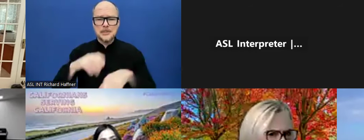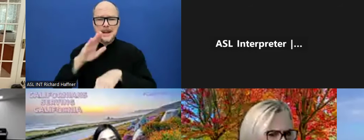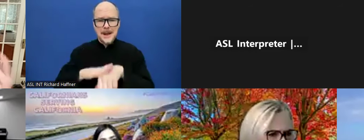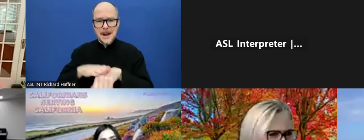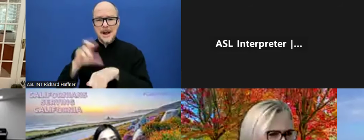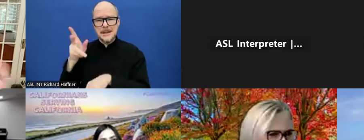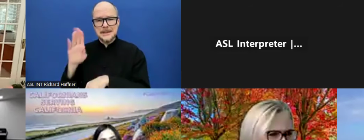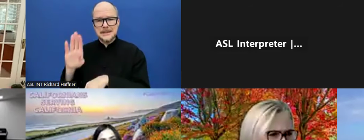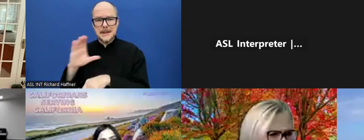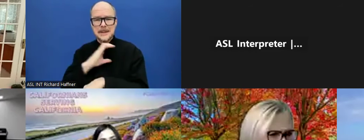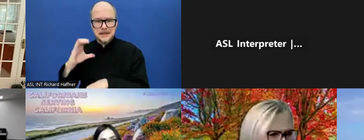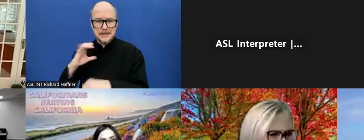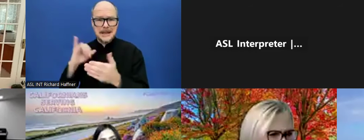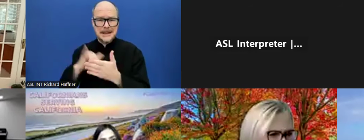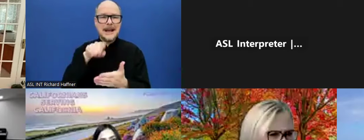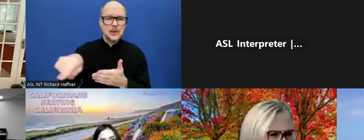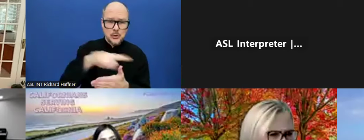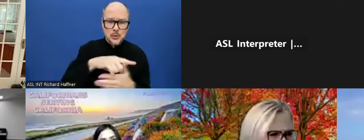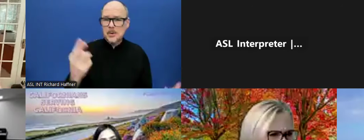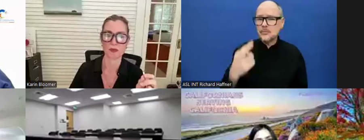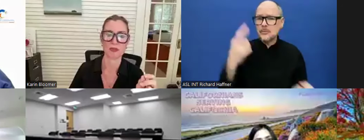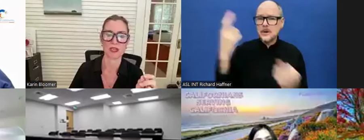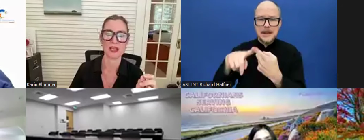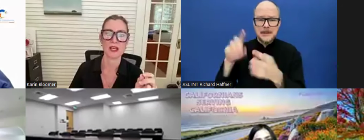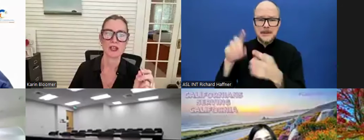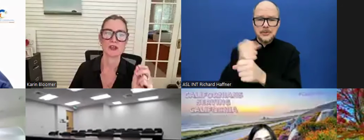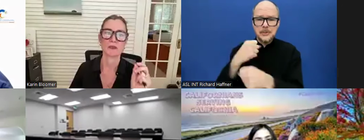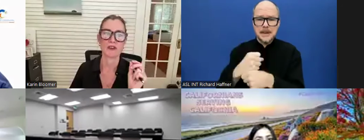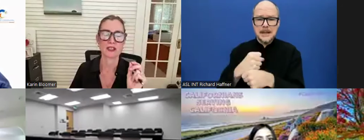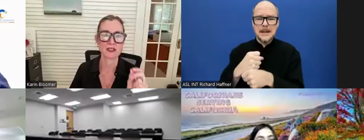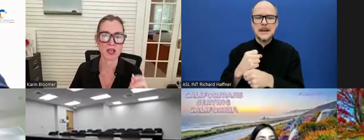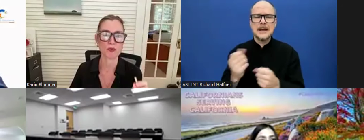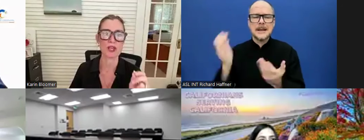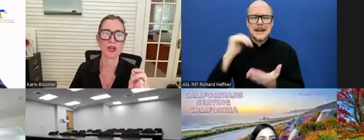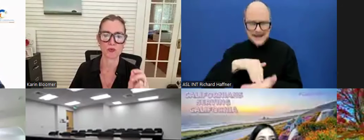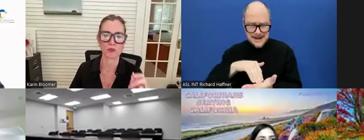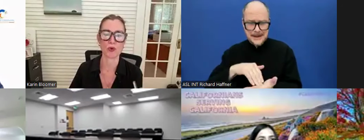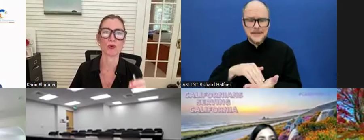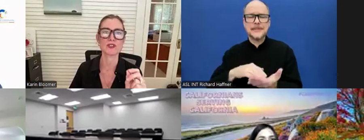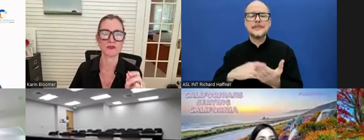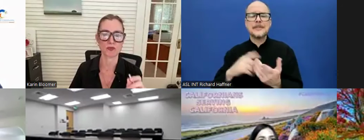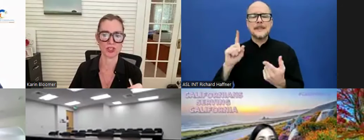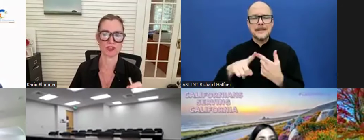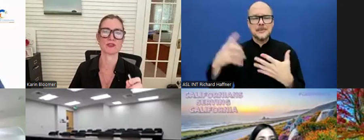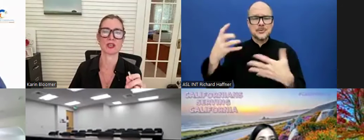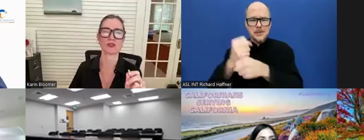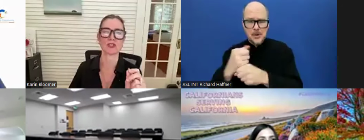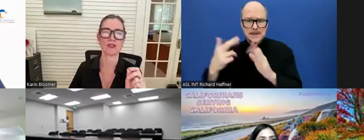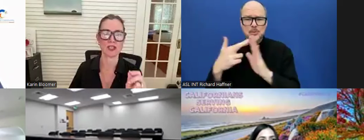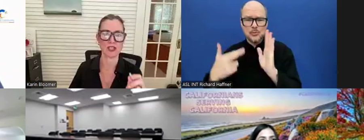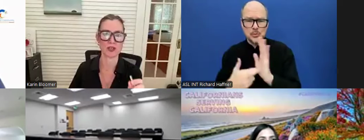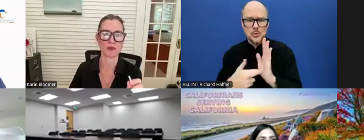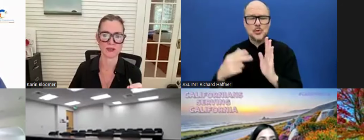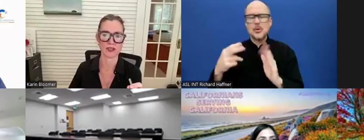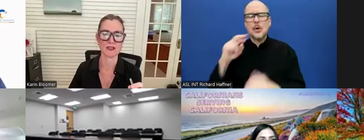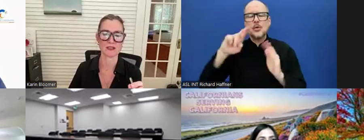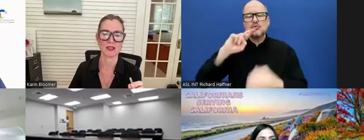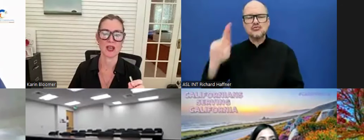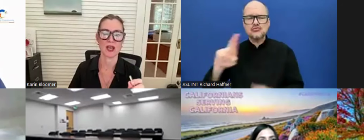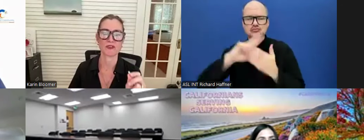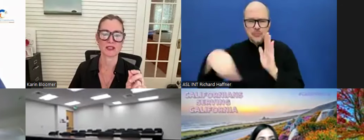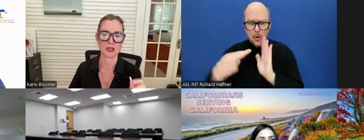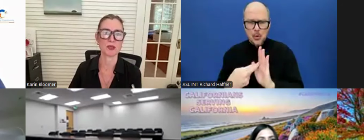that you've recommended to be created? And this is a subcommittee to provide a summary of the roles of the regional centers in the hearing